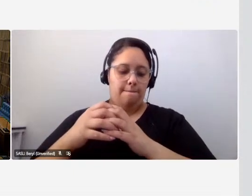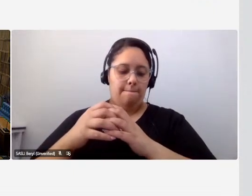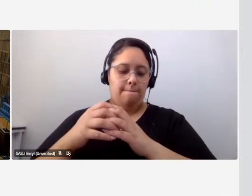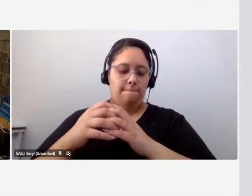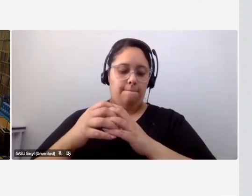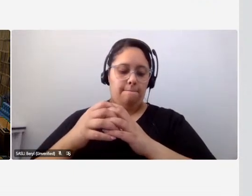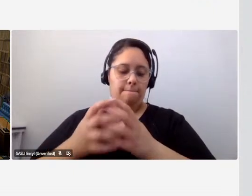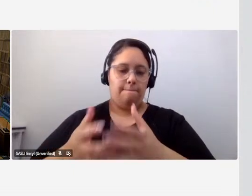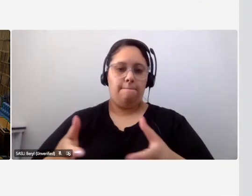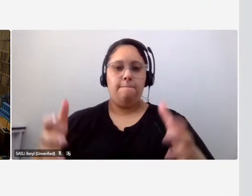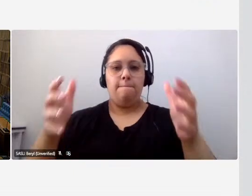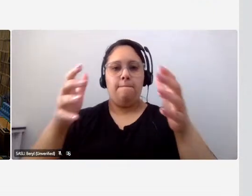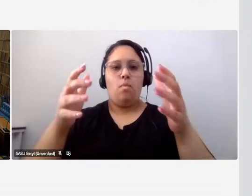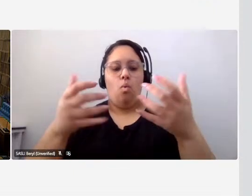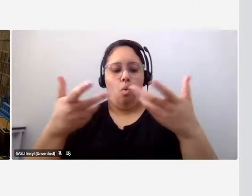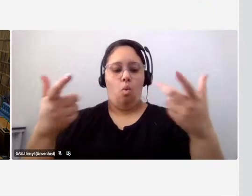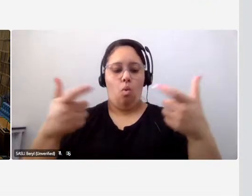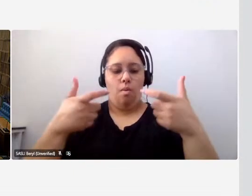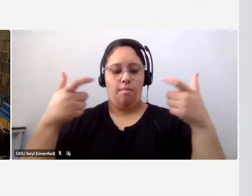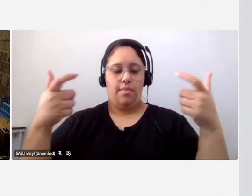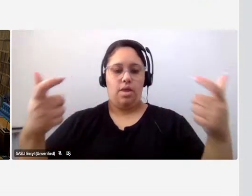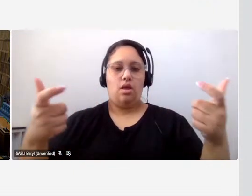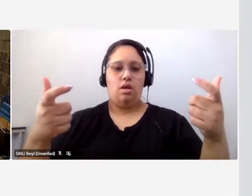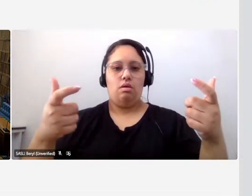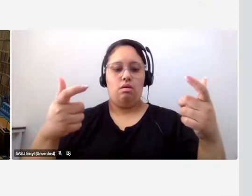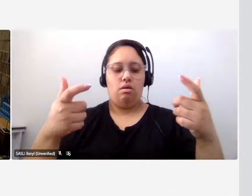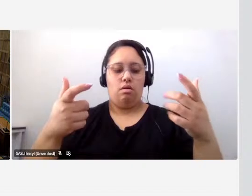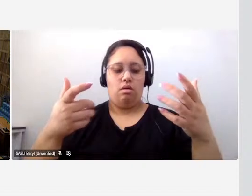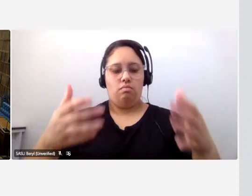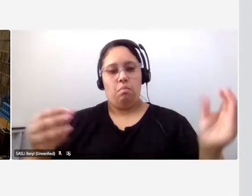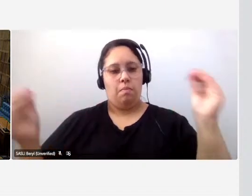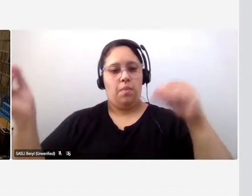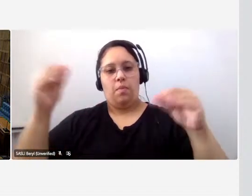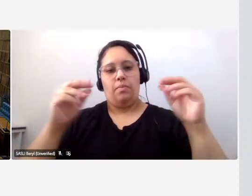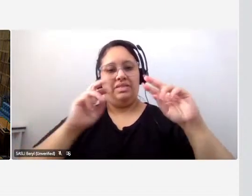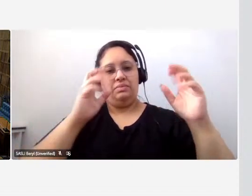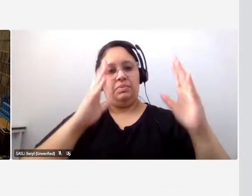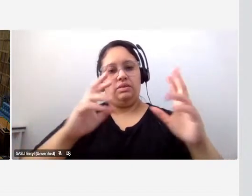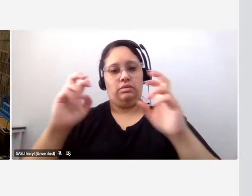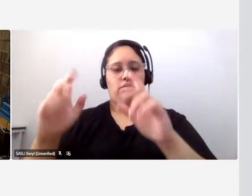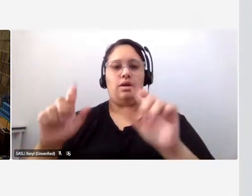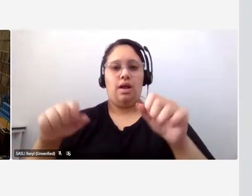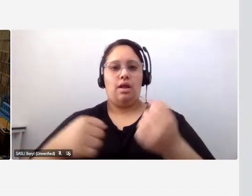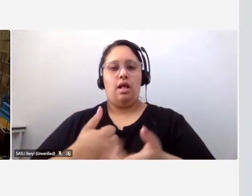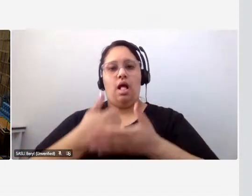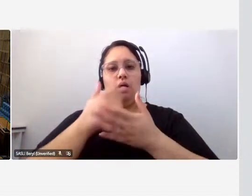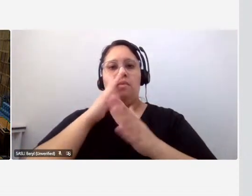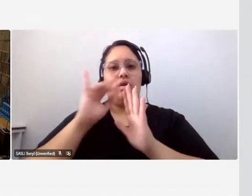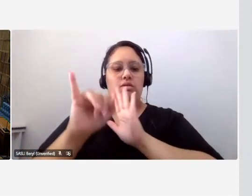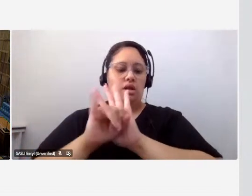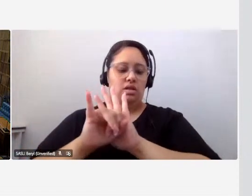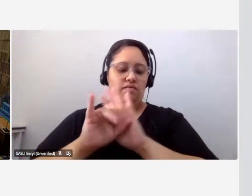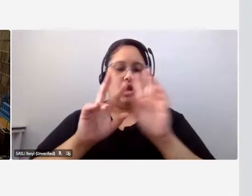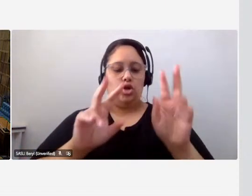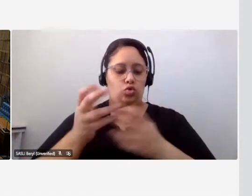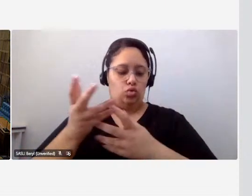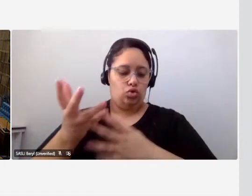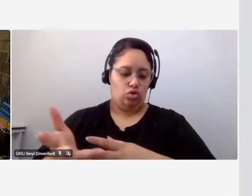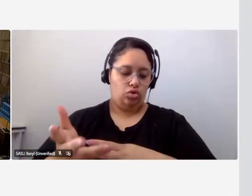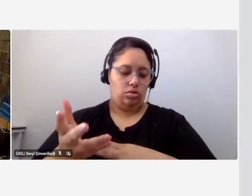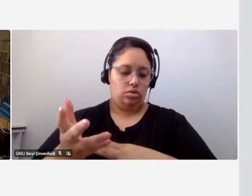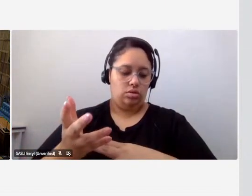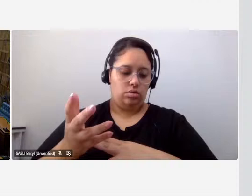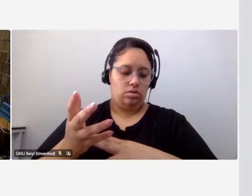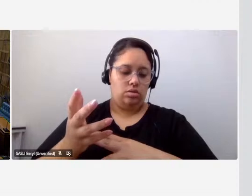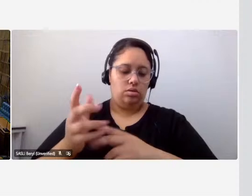pool or a greater force of heritage inspectors that can help identify such issues and then report, and